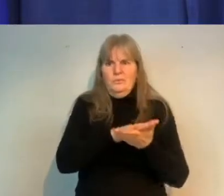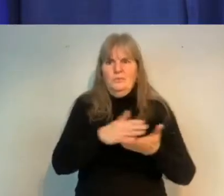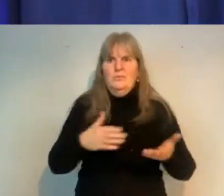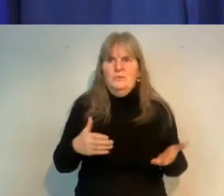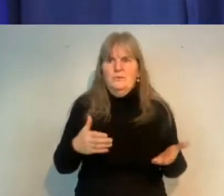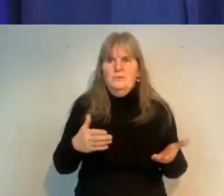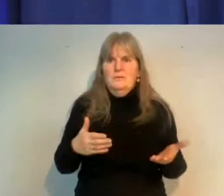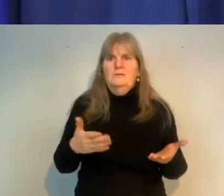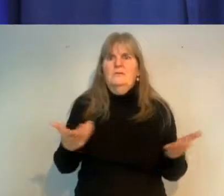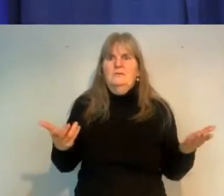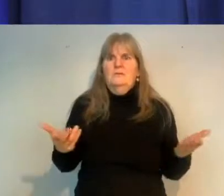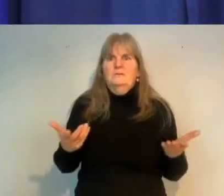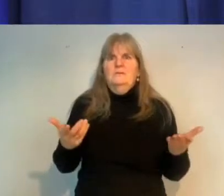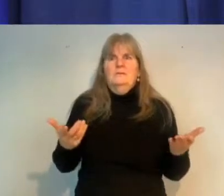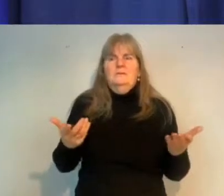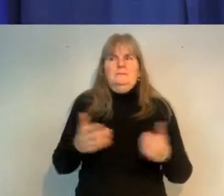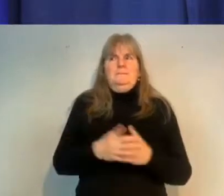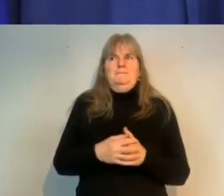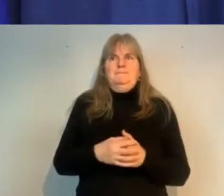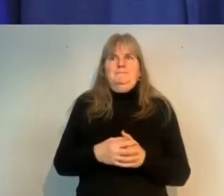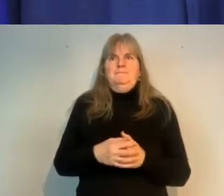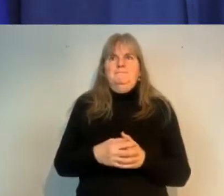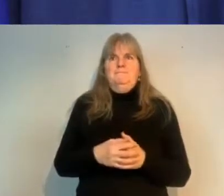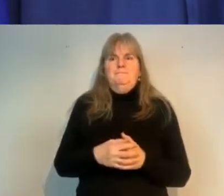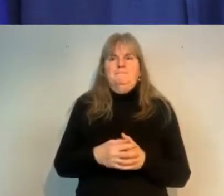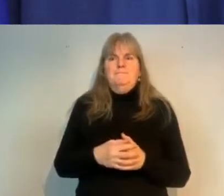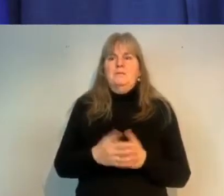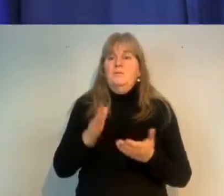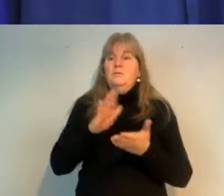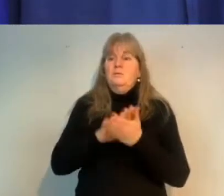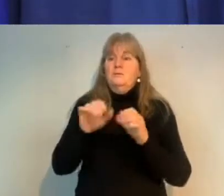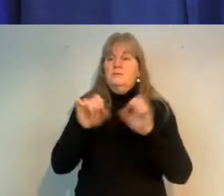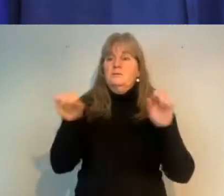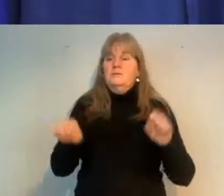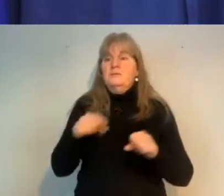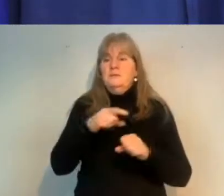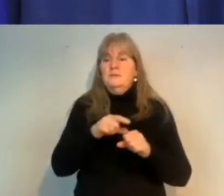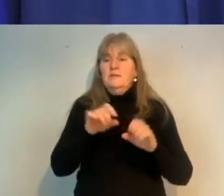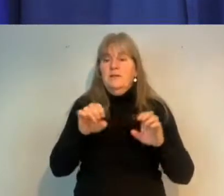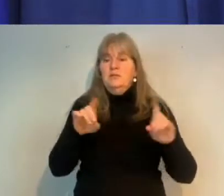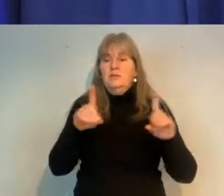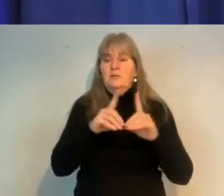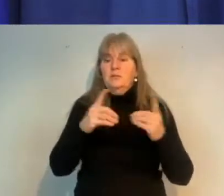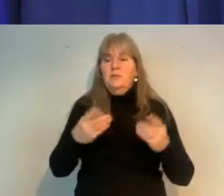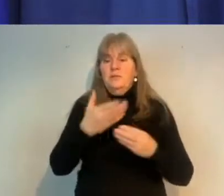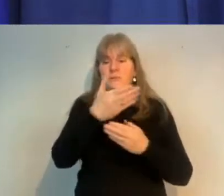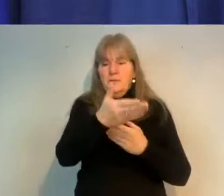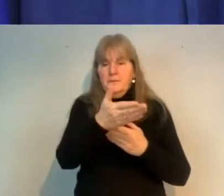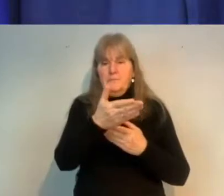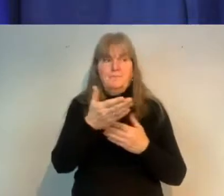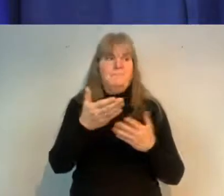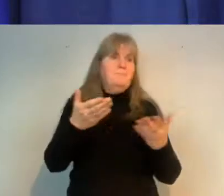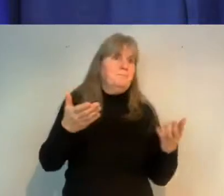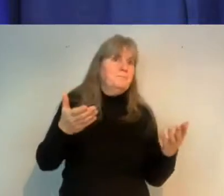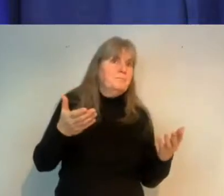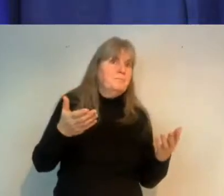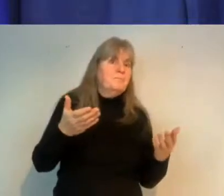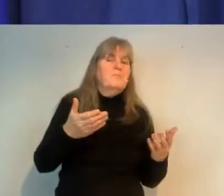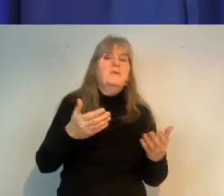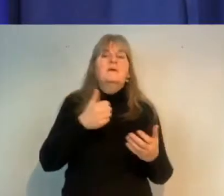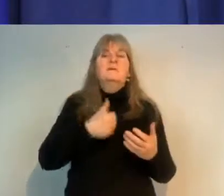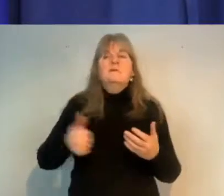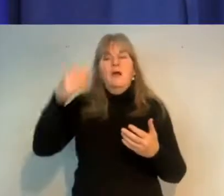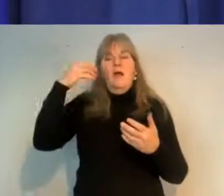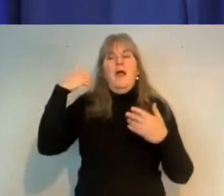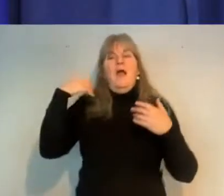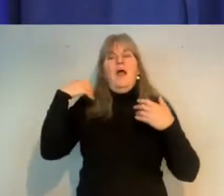say that the school system, the educational department, the Chief Medical Officer of Health, everybody is live